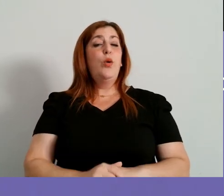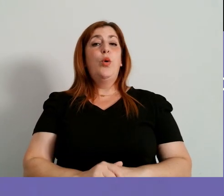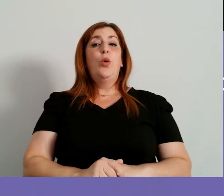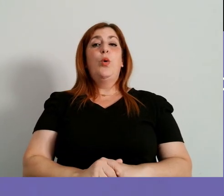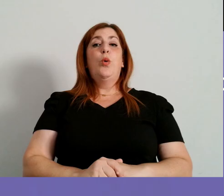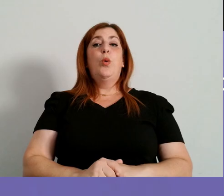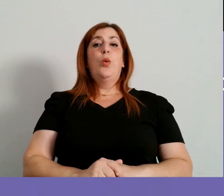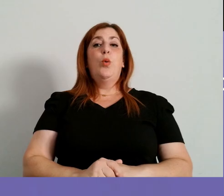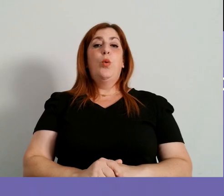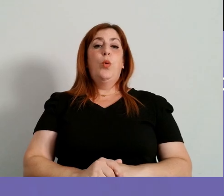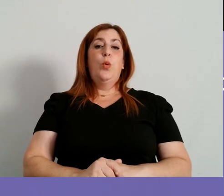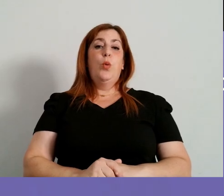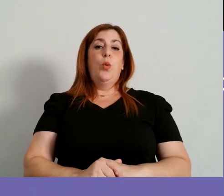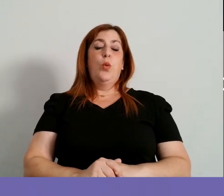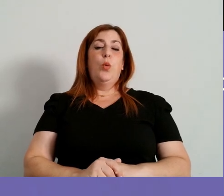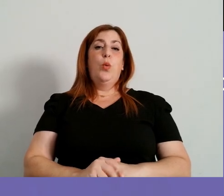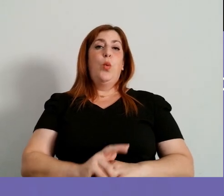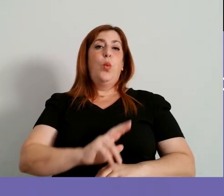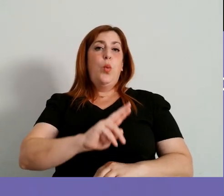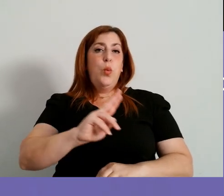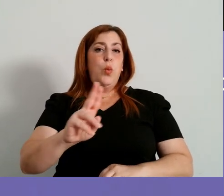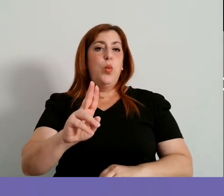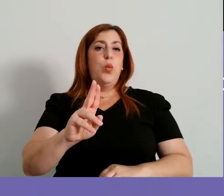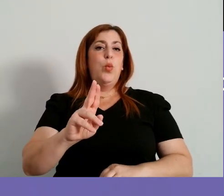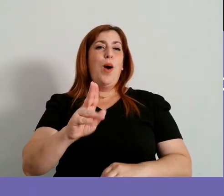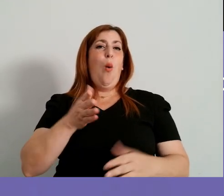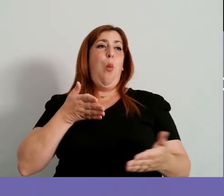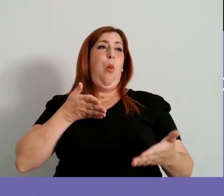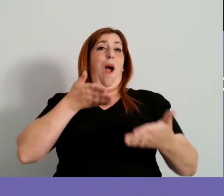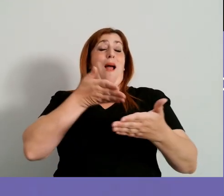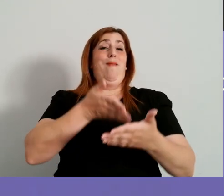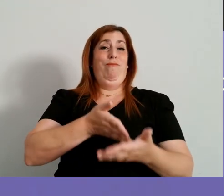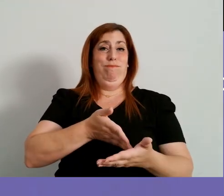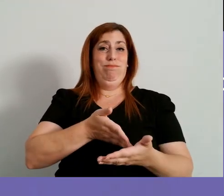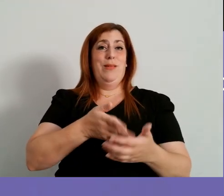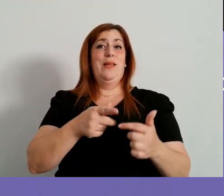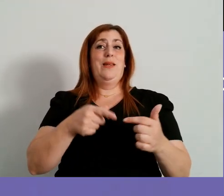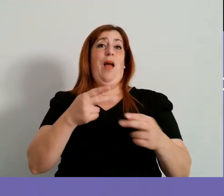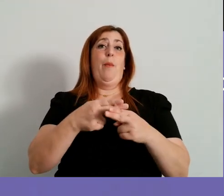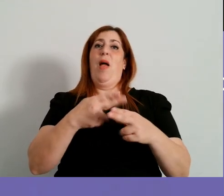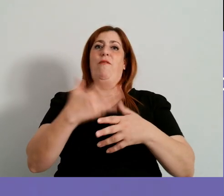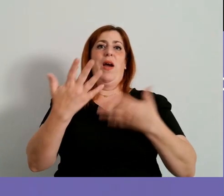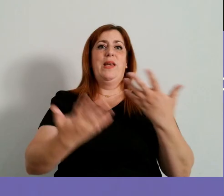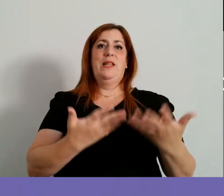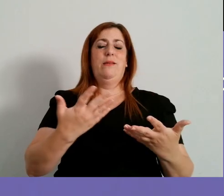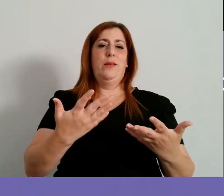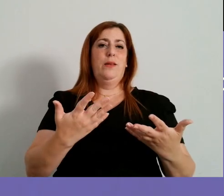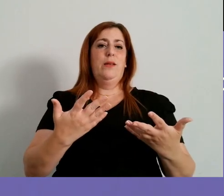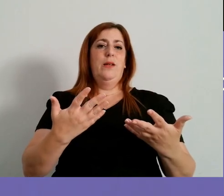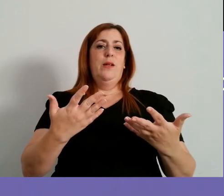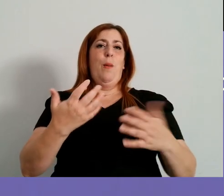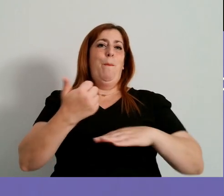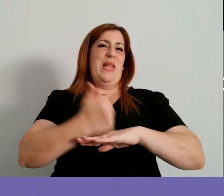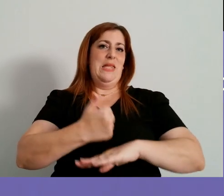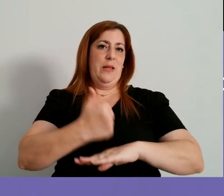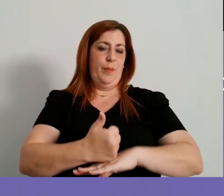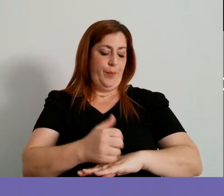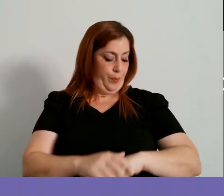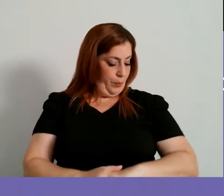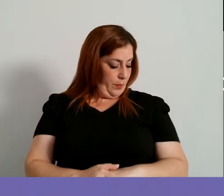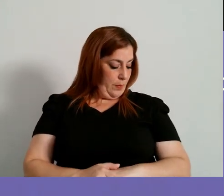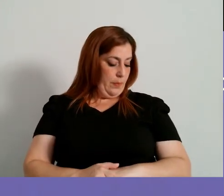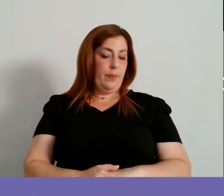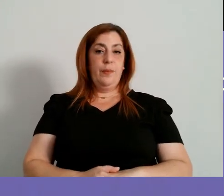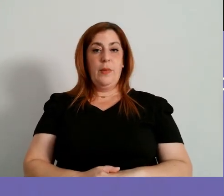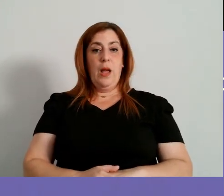basic levels of functioning. autistic burnout can leave someone unable